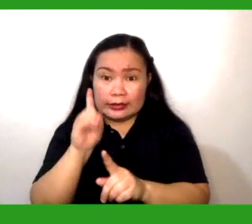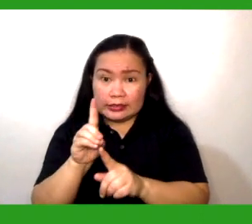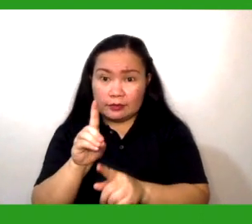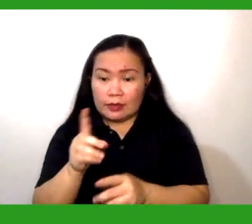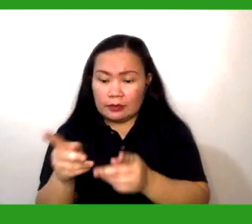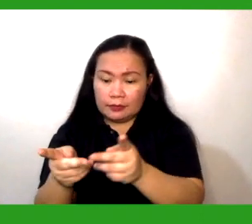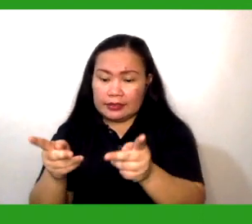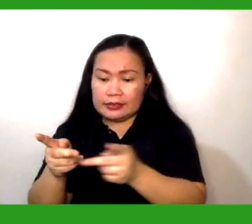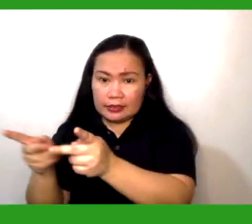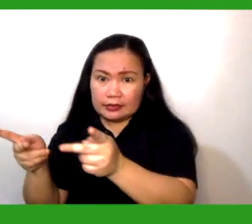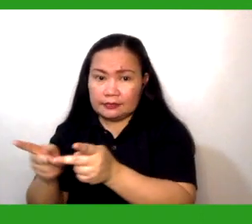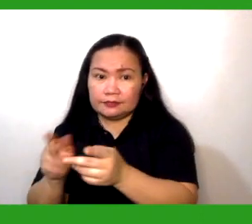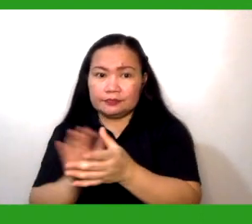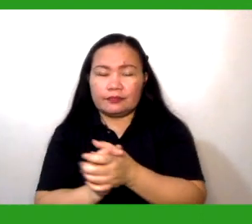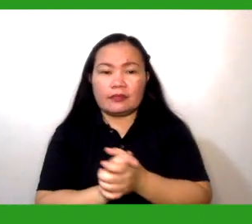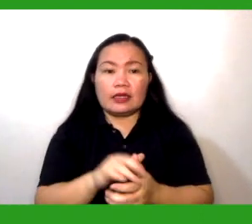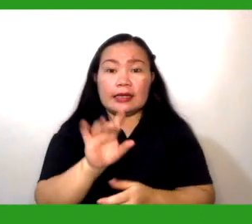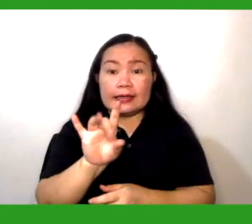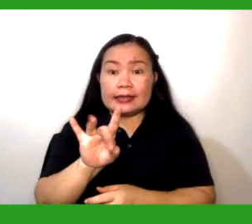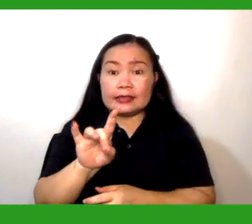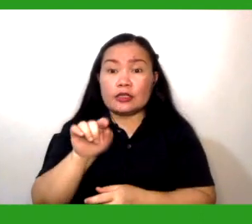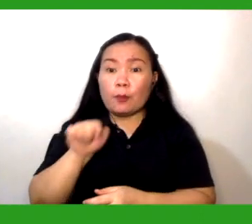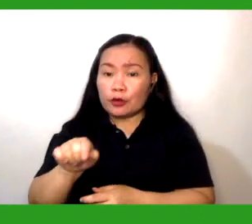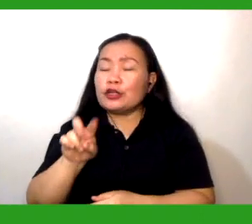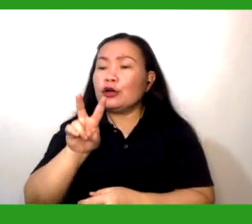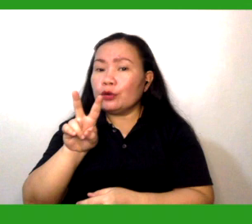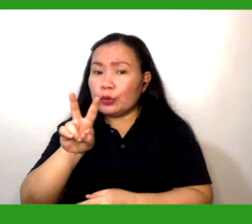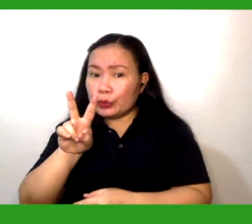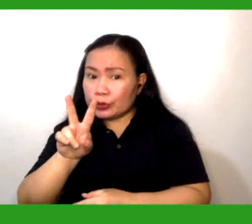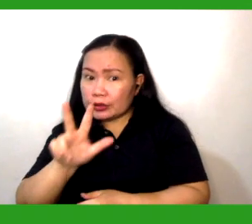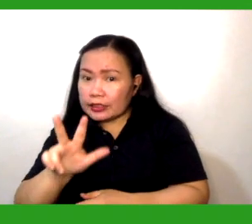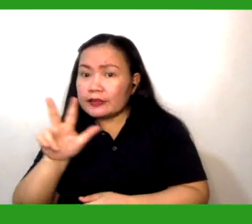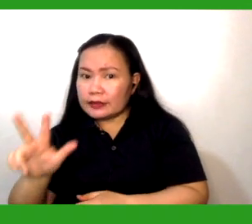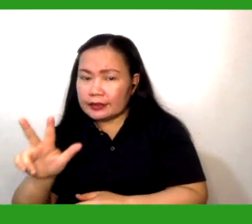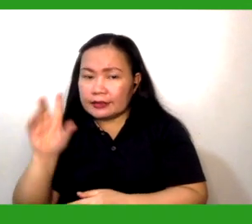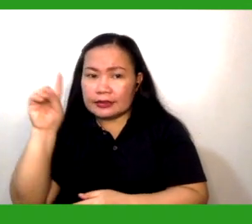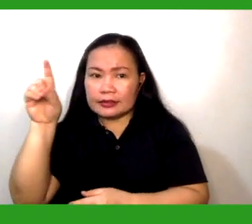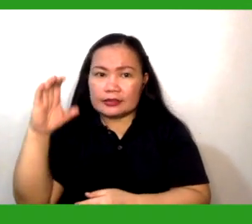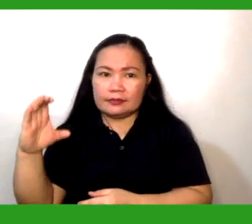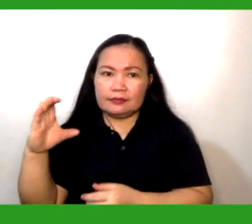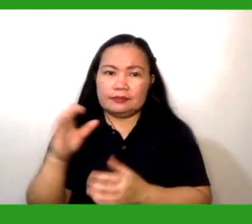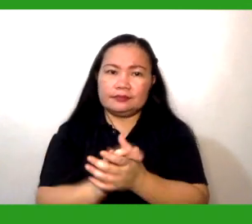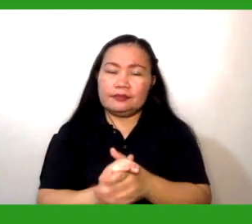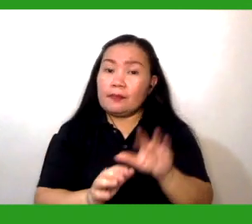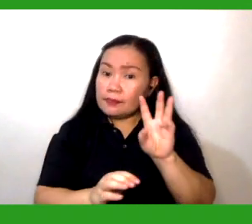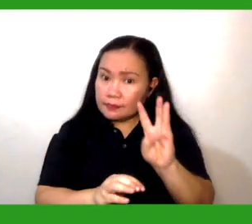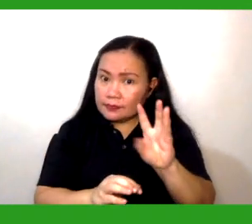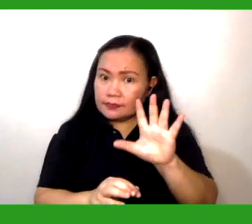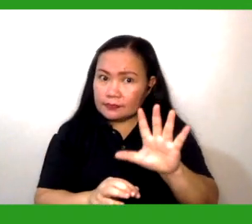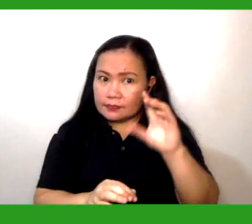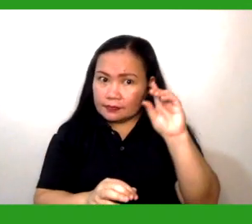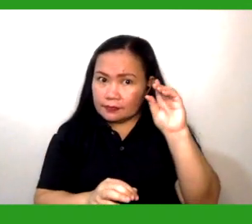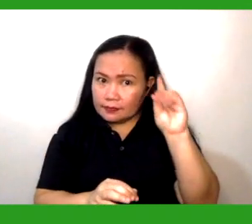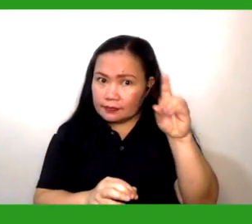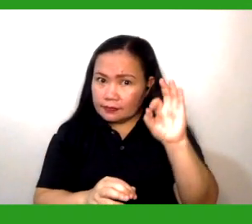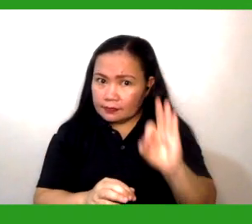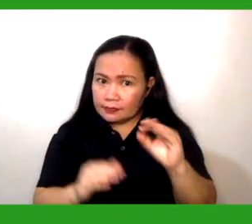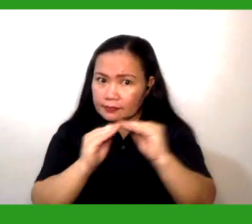So, 18.33 degrees Celsius. Therefore, 65 degree Fahrenheit is equivalent